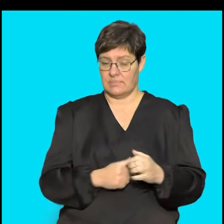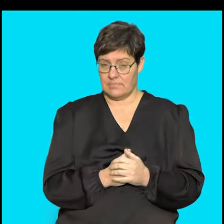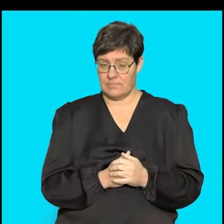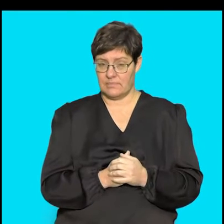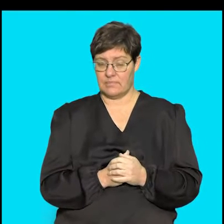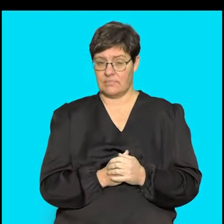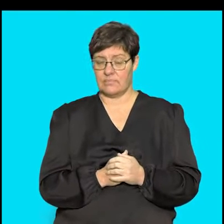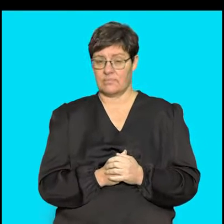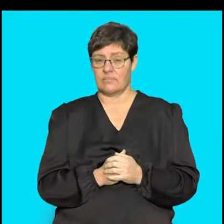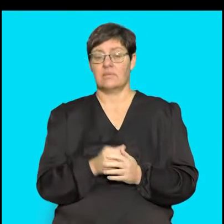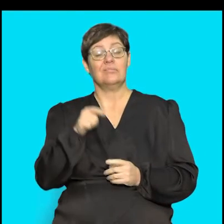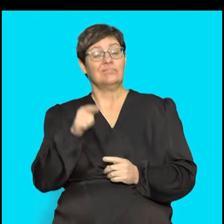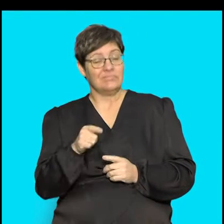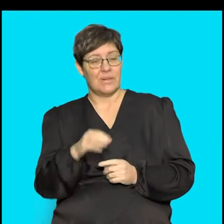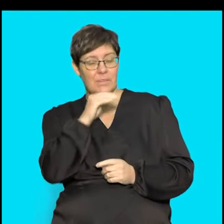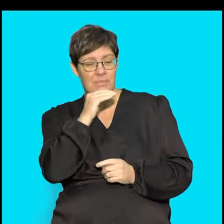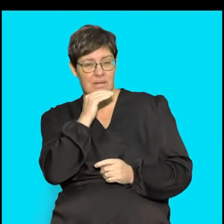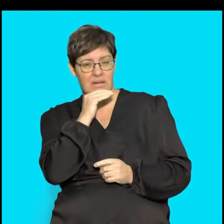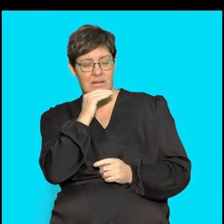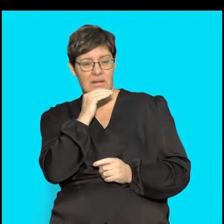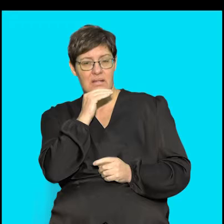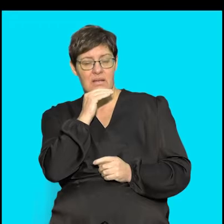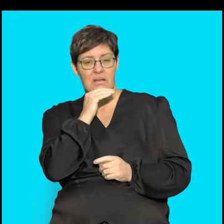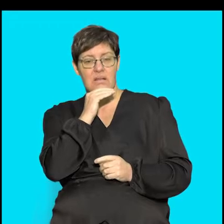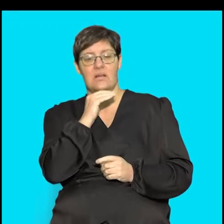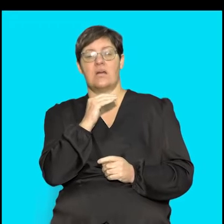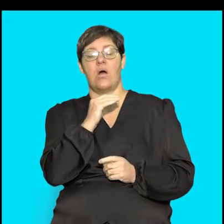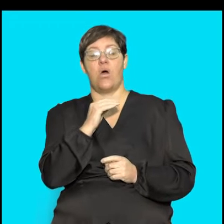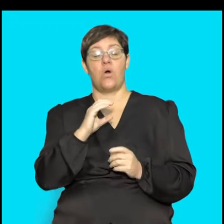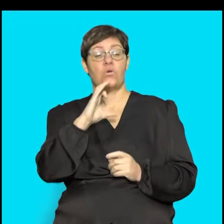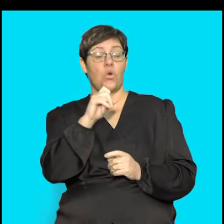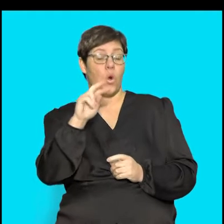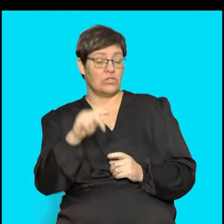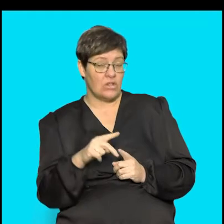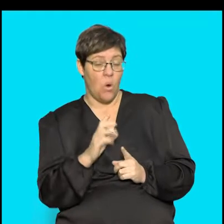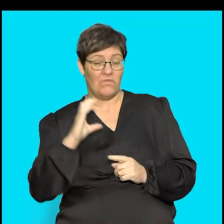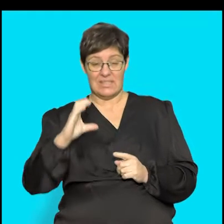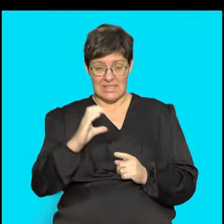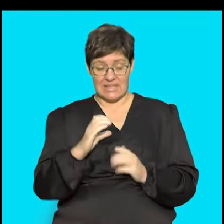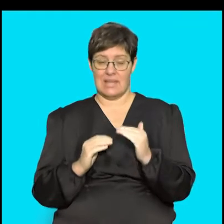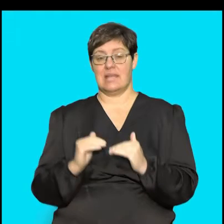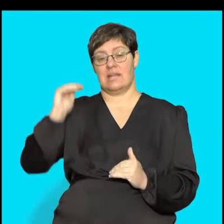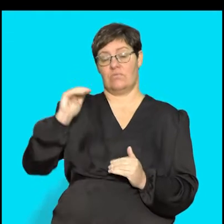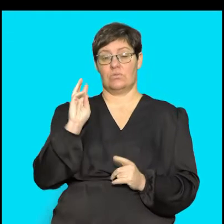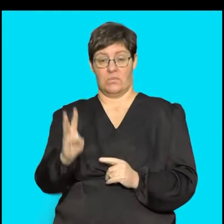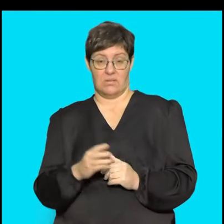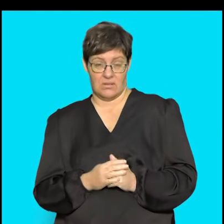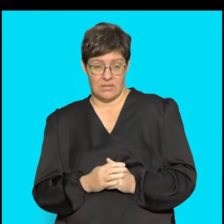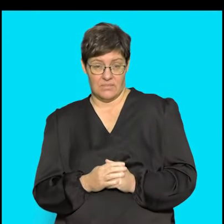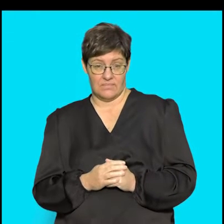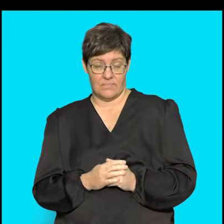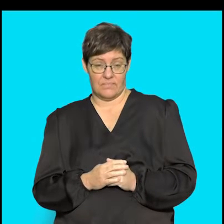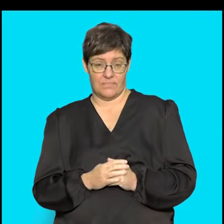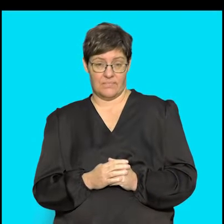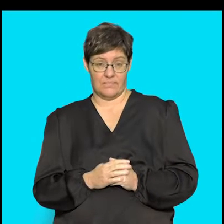system? For starters, that will mean that my concentration of C will increase.